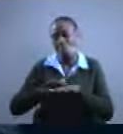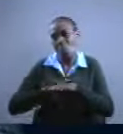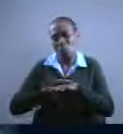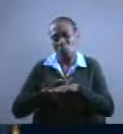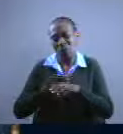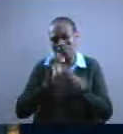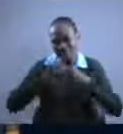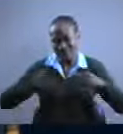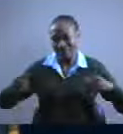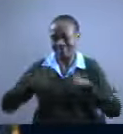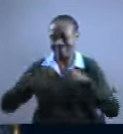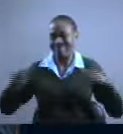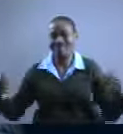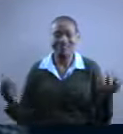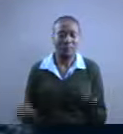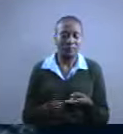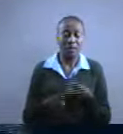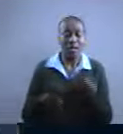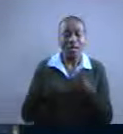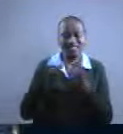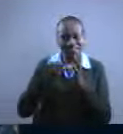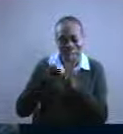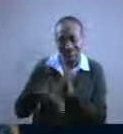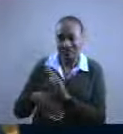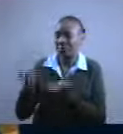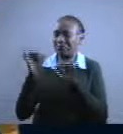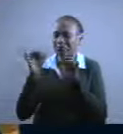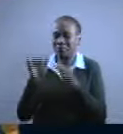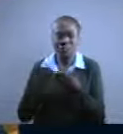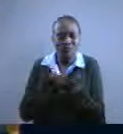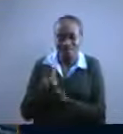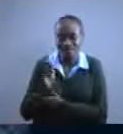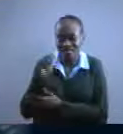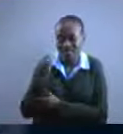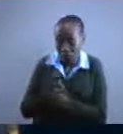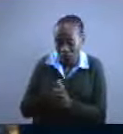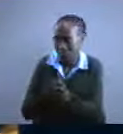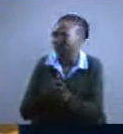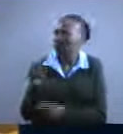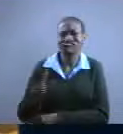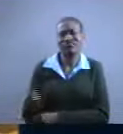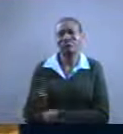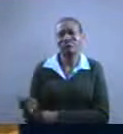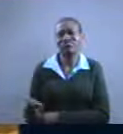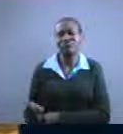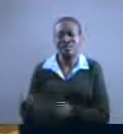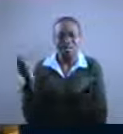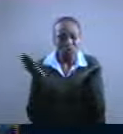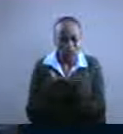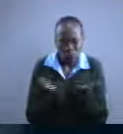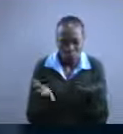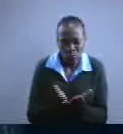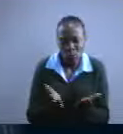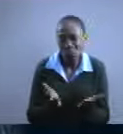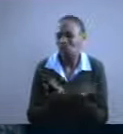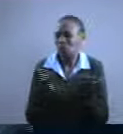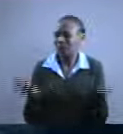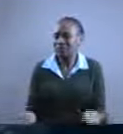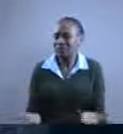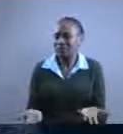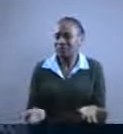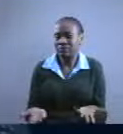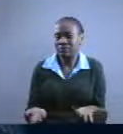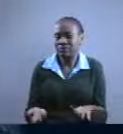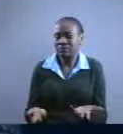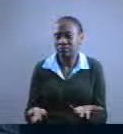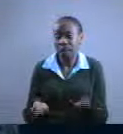with disabilities have been denied their rights. There have been no schools, particularly